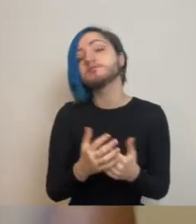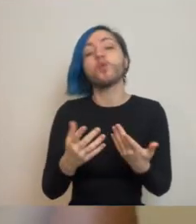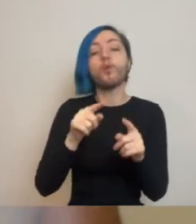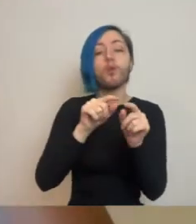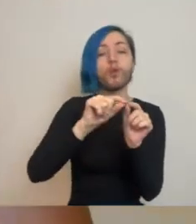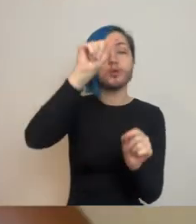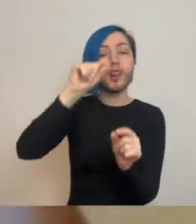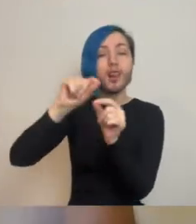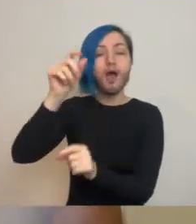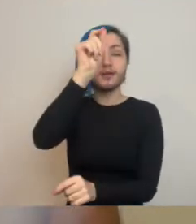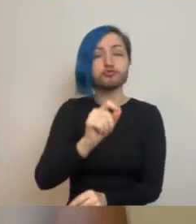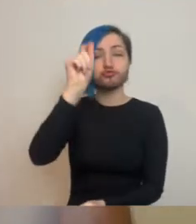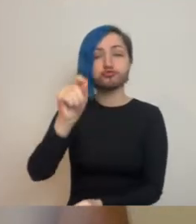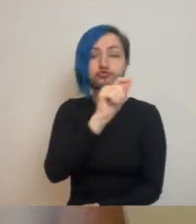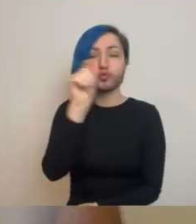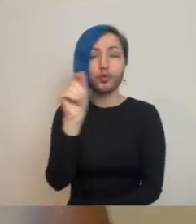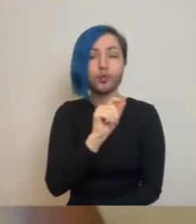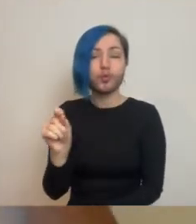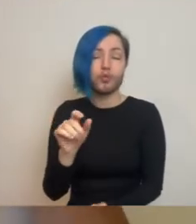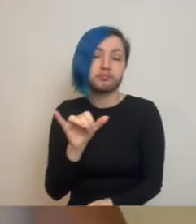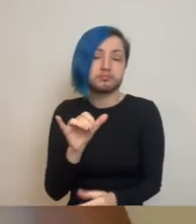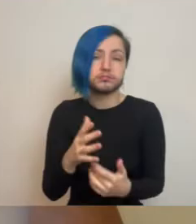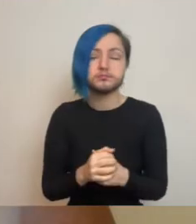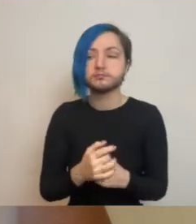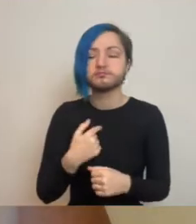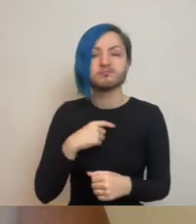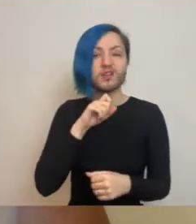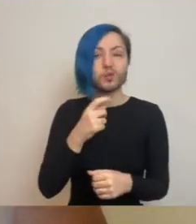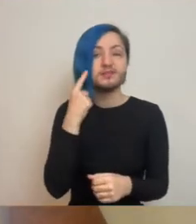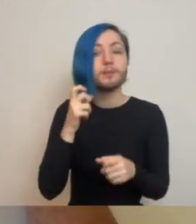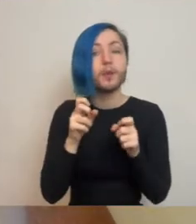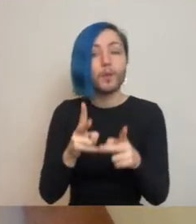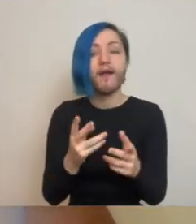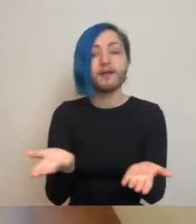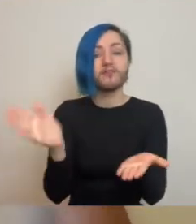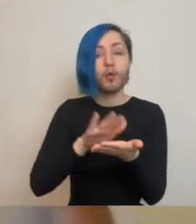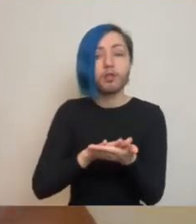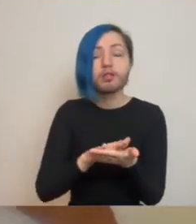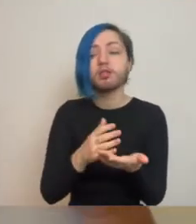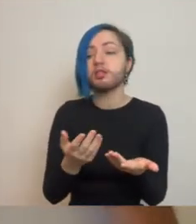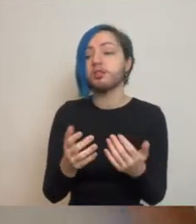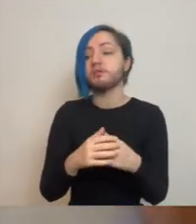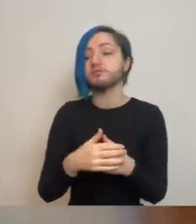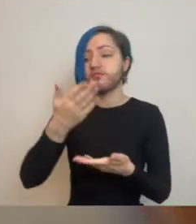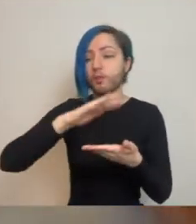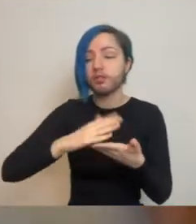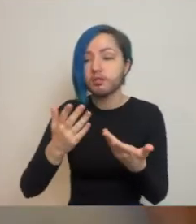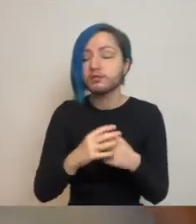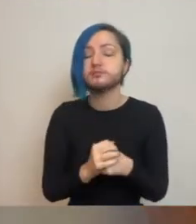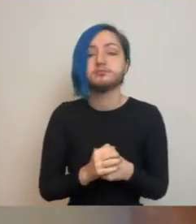you can draw some lines onto your rectangle. I'm going to do this very simply, just fold the paper a couple of